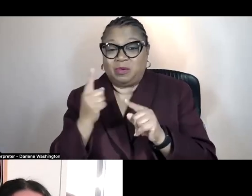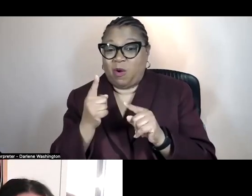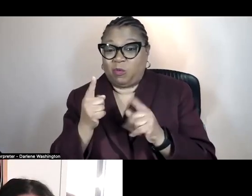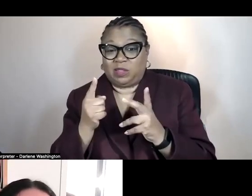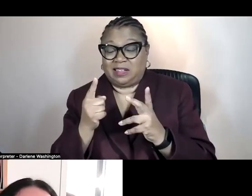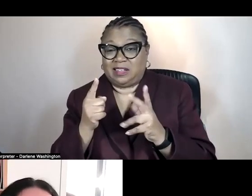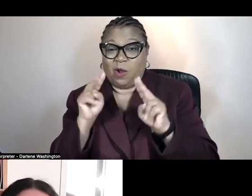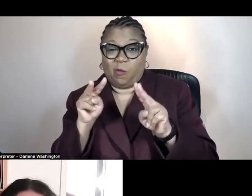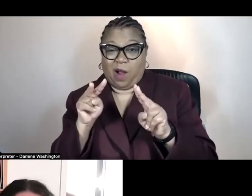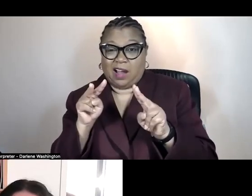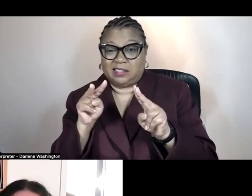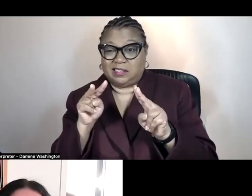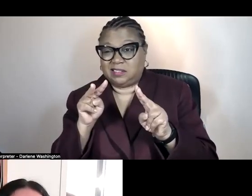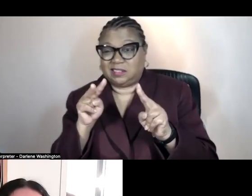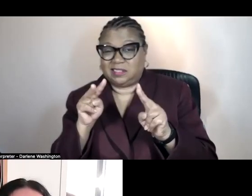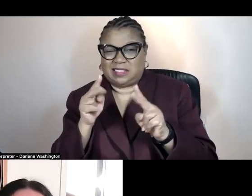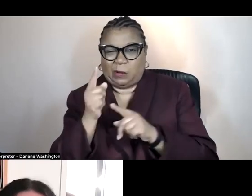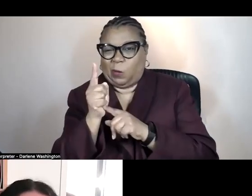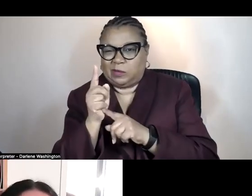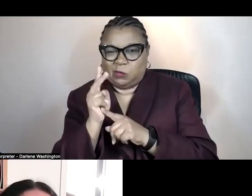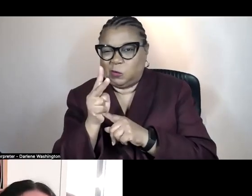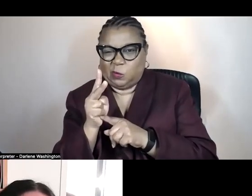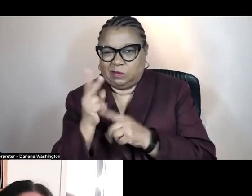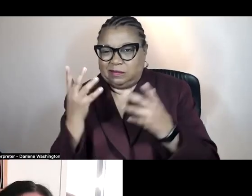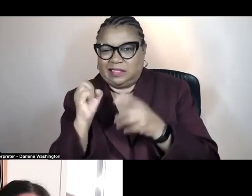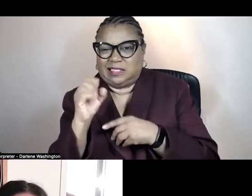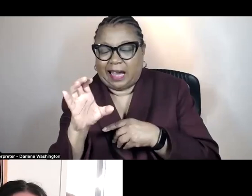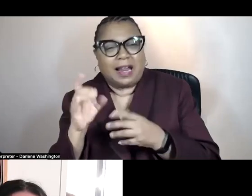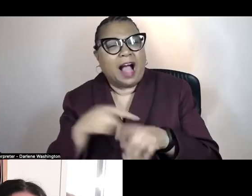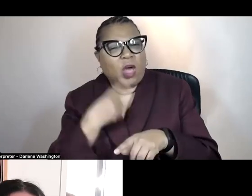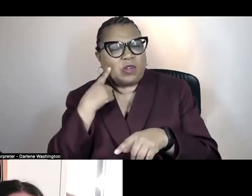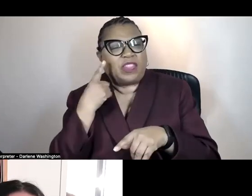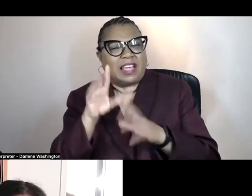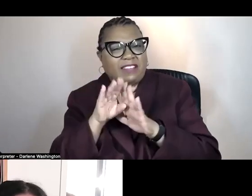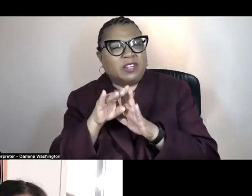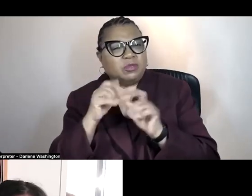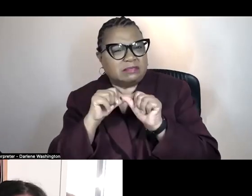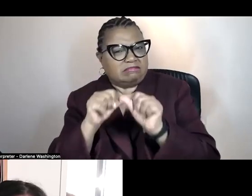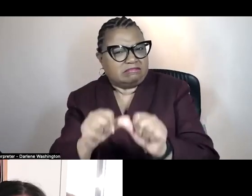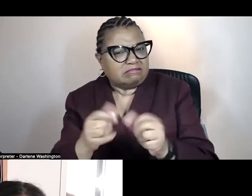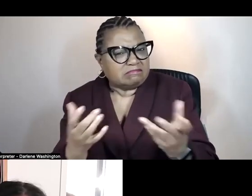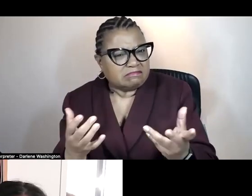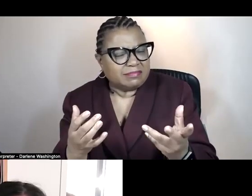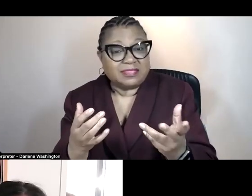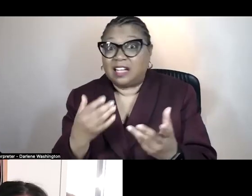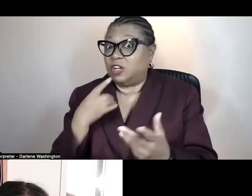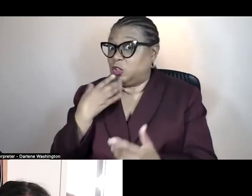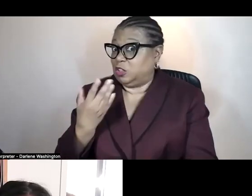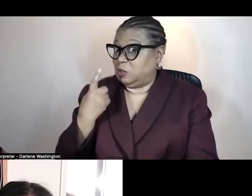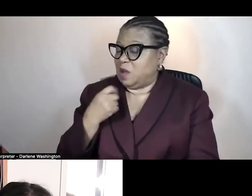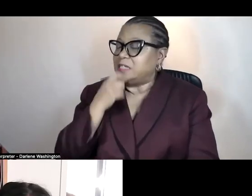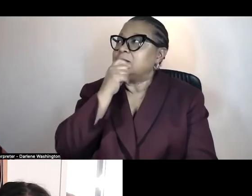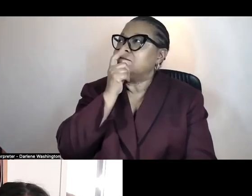only watch for a few seconds, really. But how long do you think video clips should be? That's another good